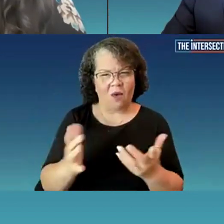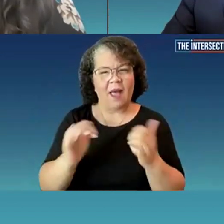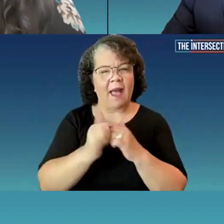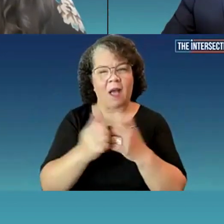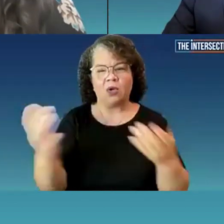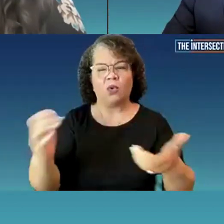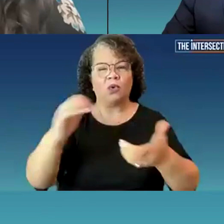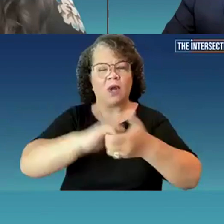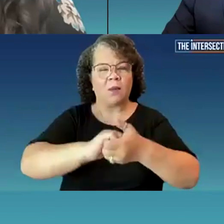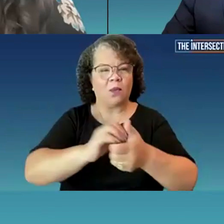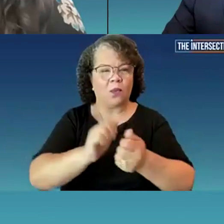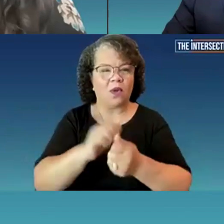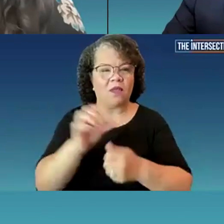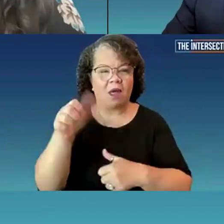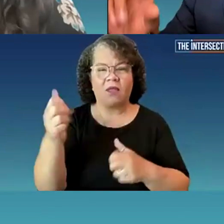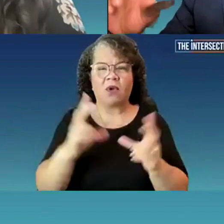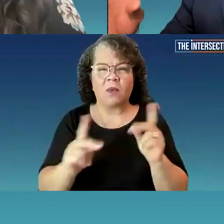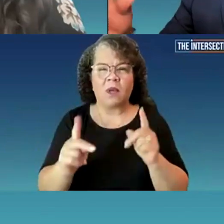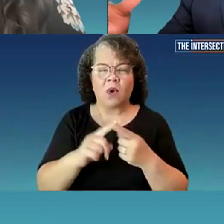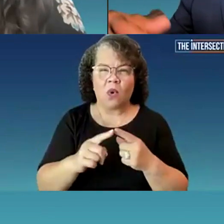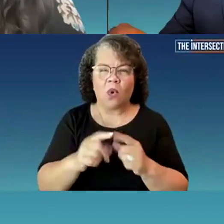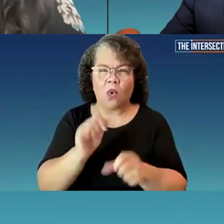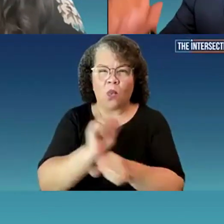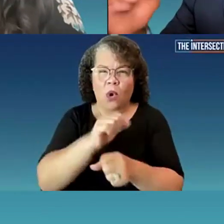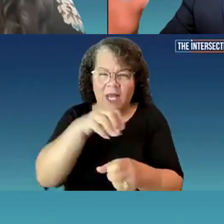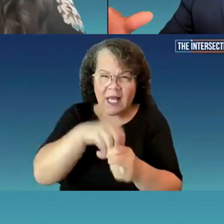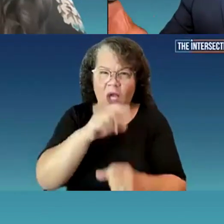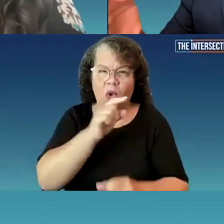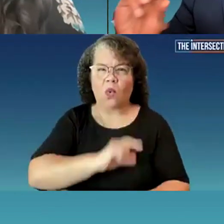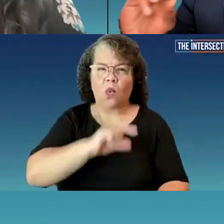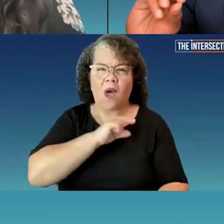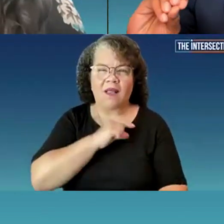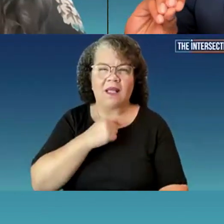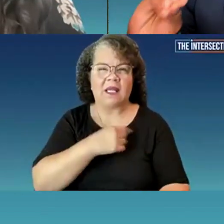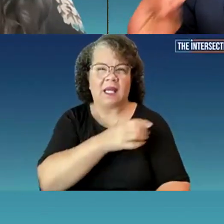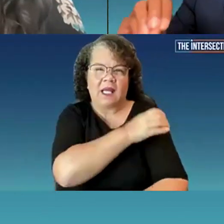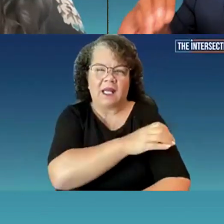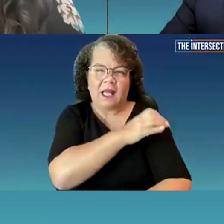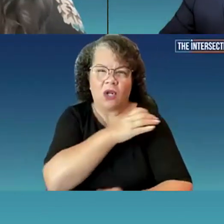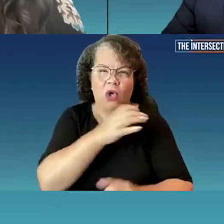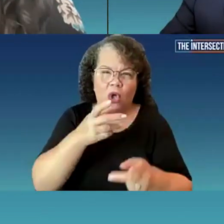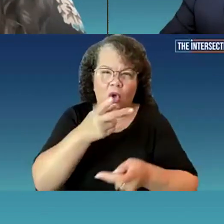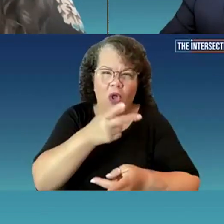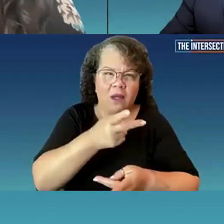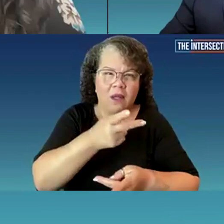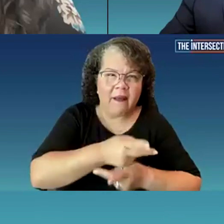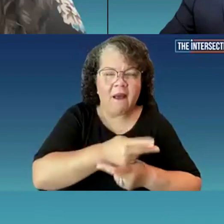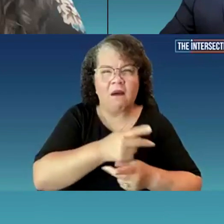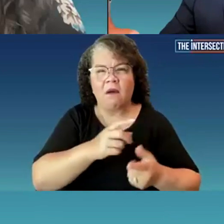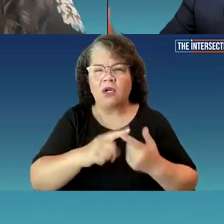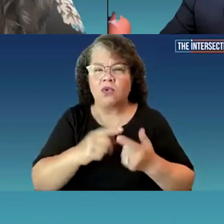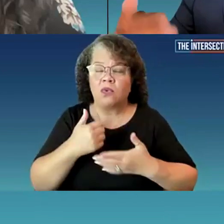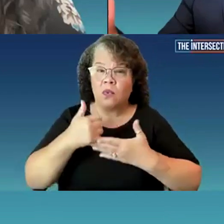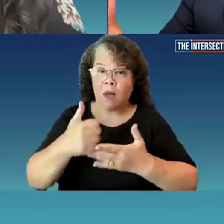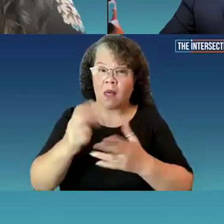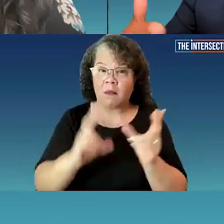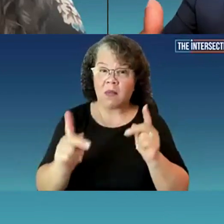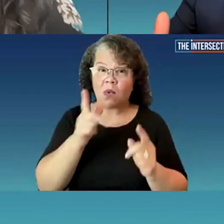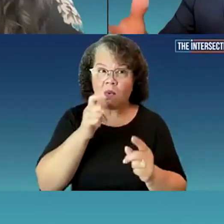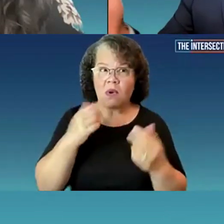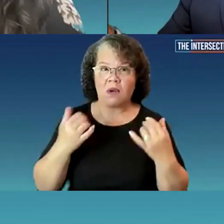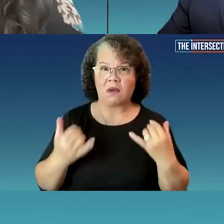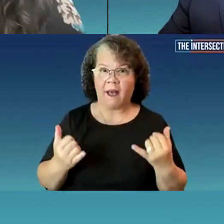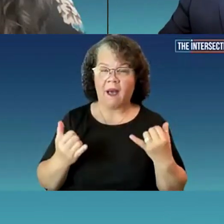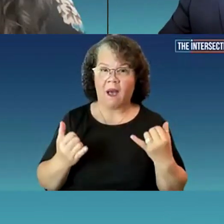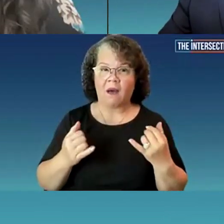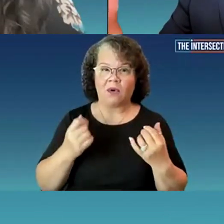others that work in quality and safety or clinical care and elsewhere in order to help the people out here who may now have